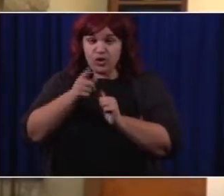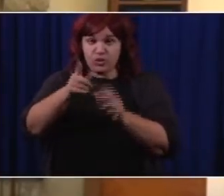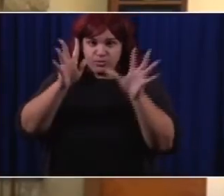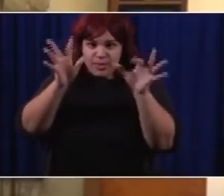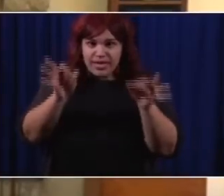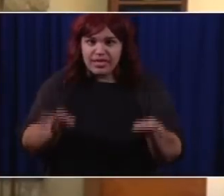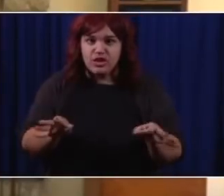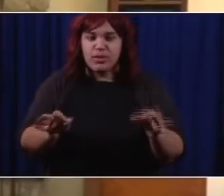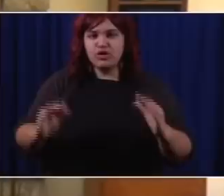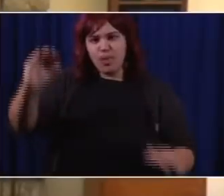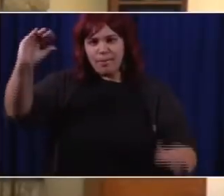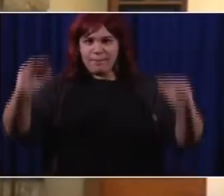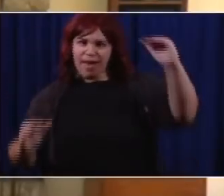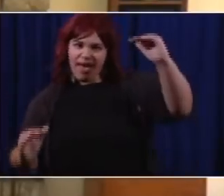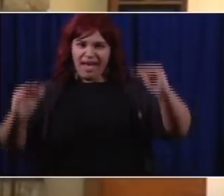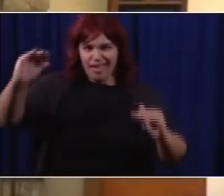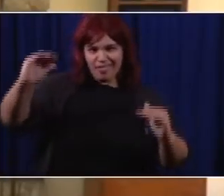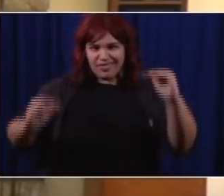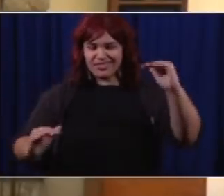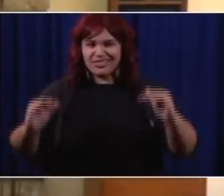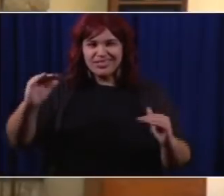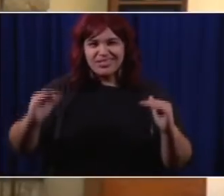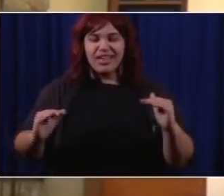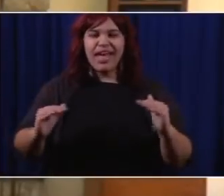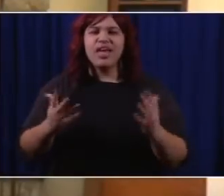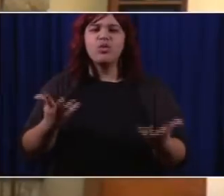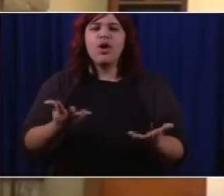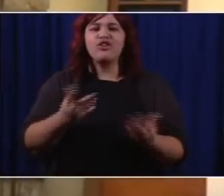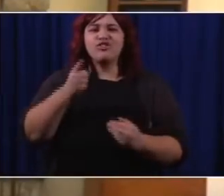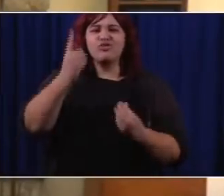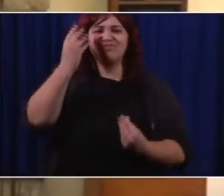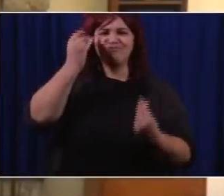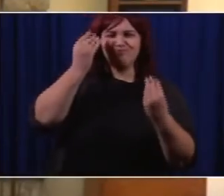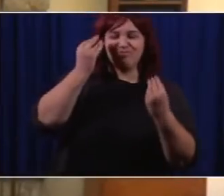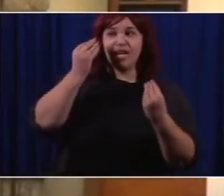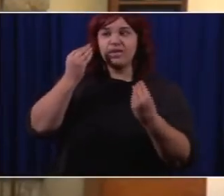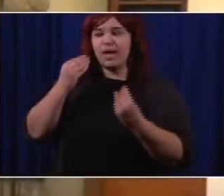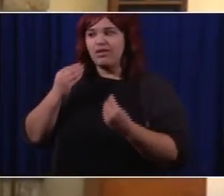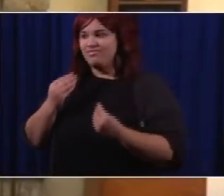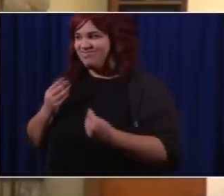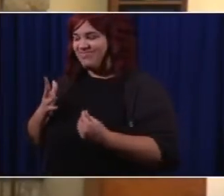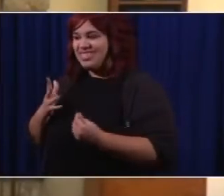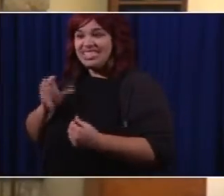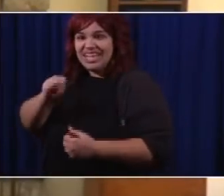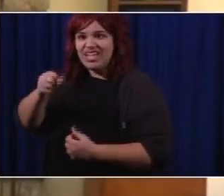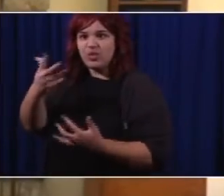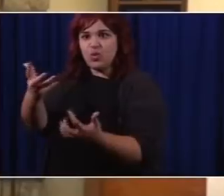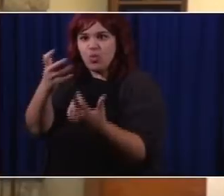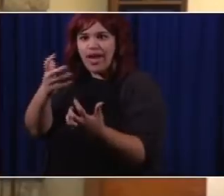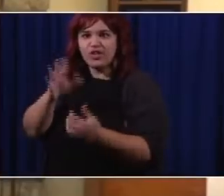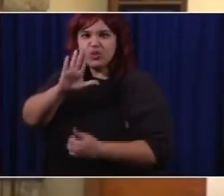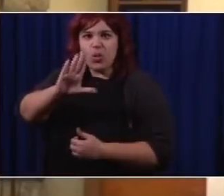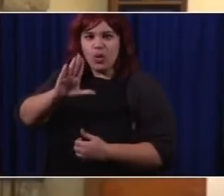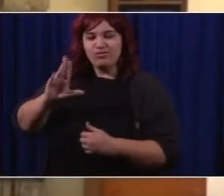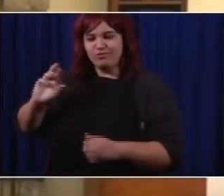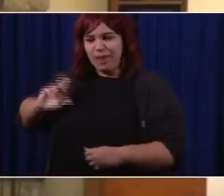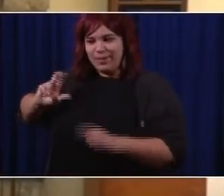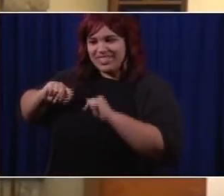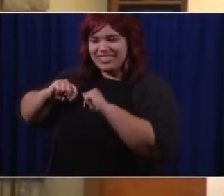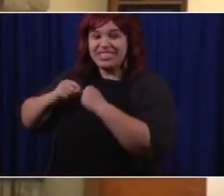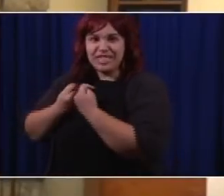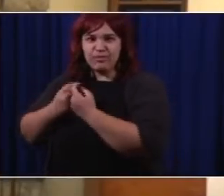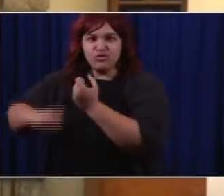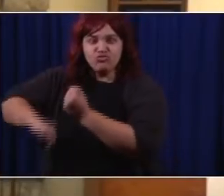your considerations about trying to keep the political will behind the things that you're doing? Because you're a little bit out of step and ahead